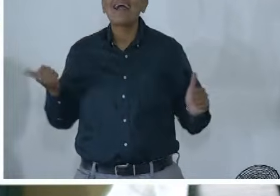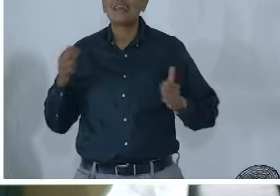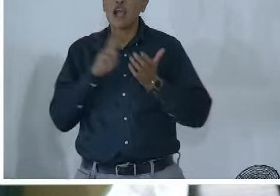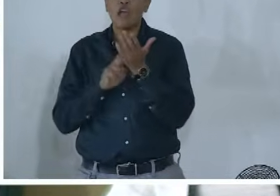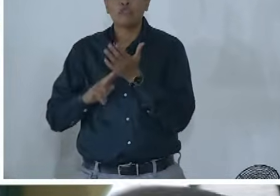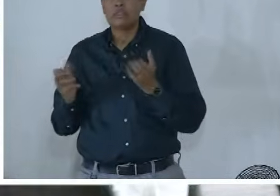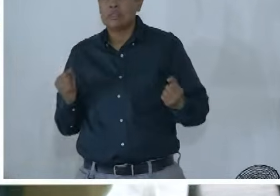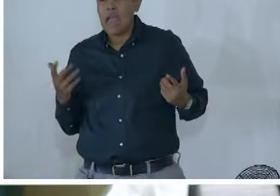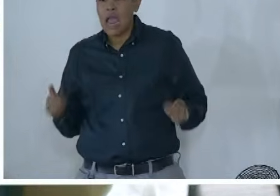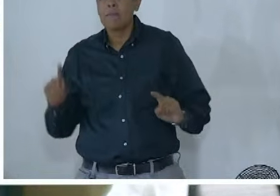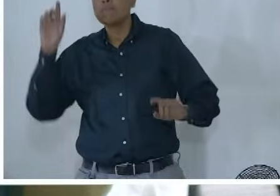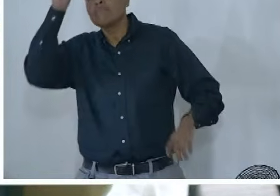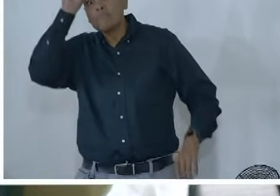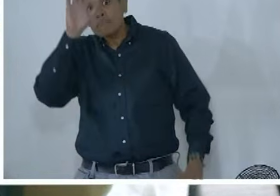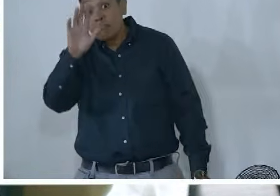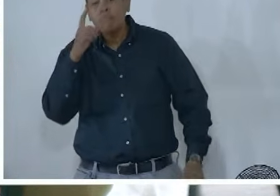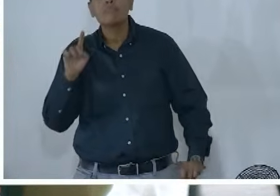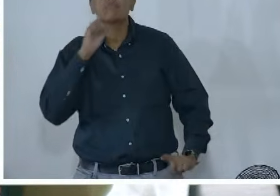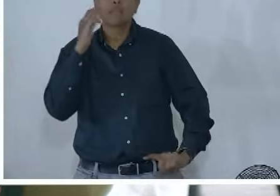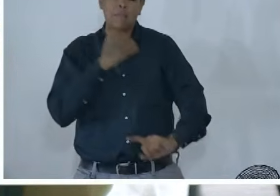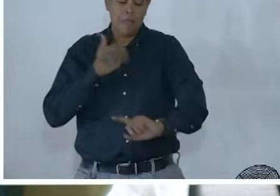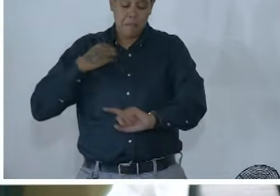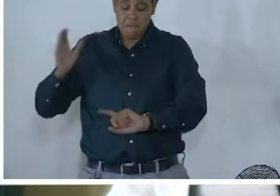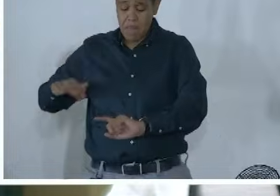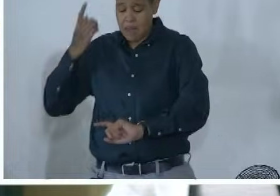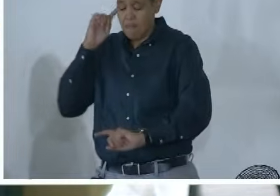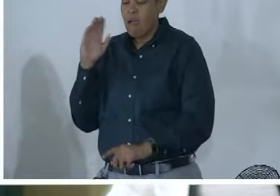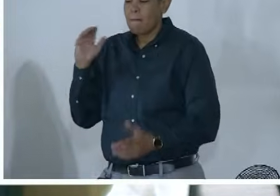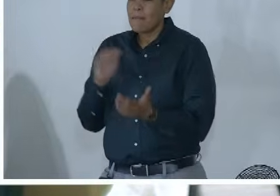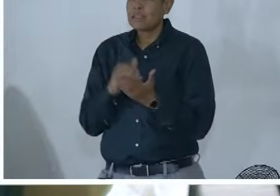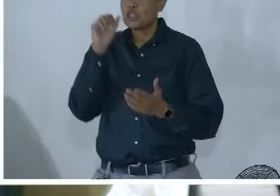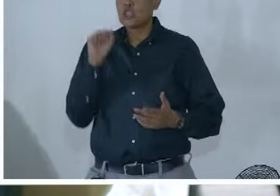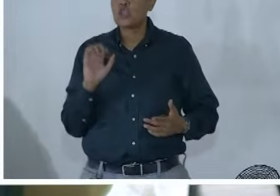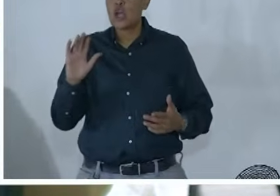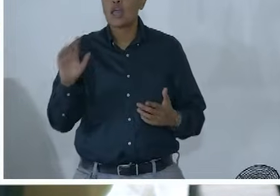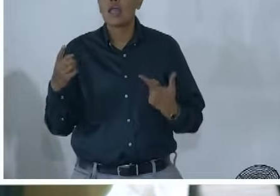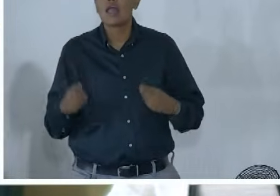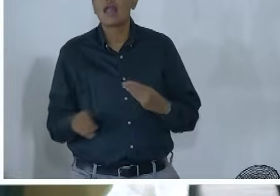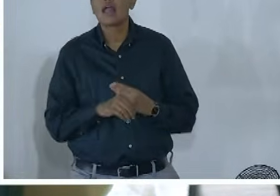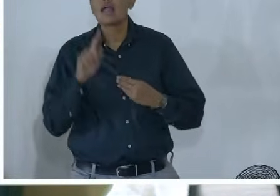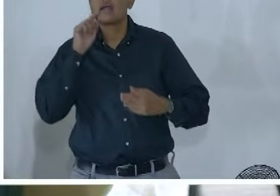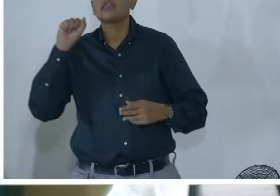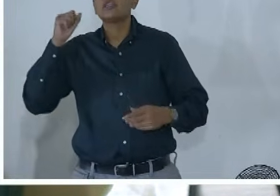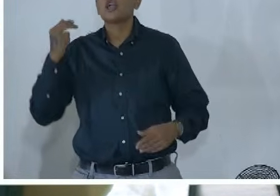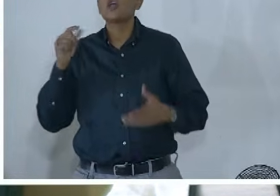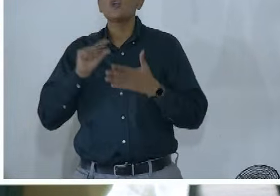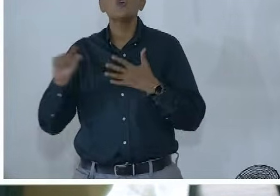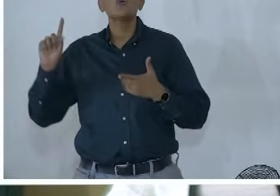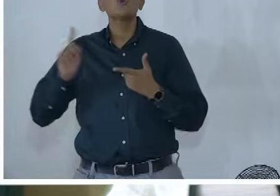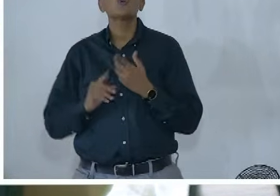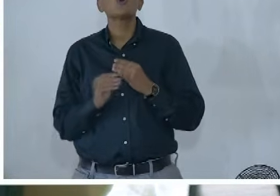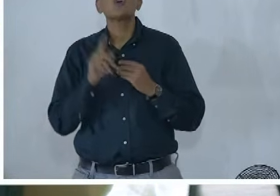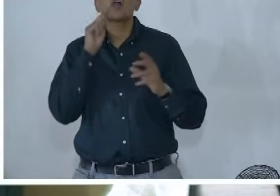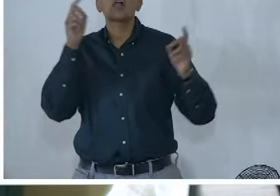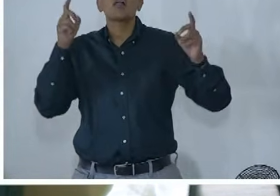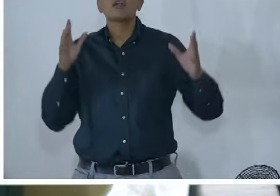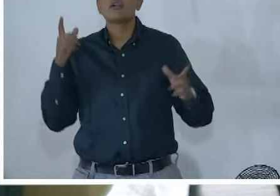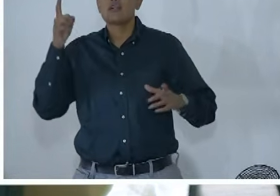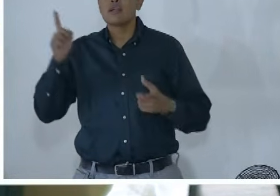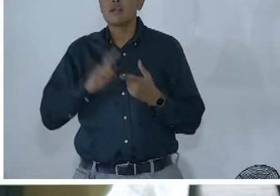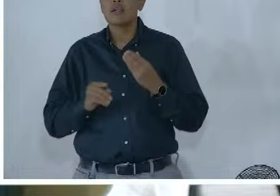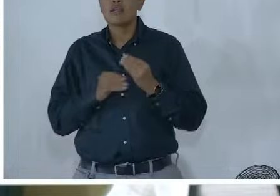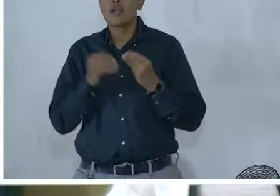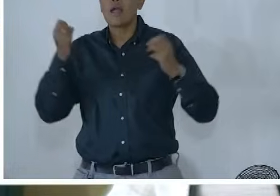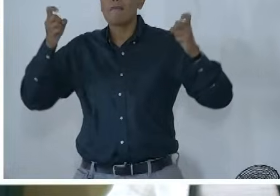contract. And whereas the Member of Parliament for Manchester Southern is a shareholder and or director and